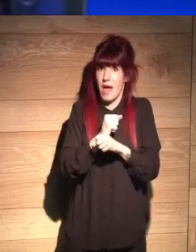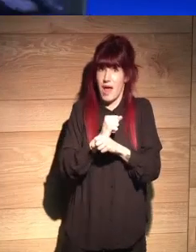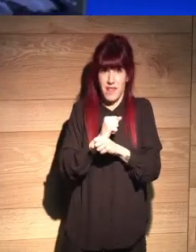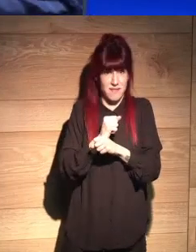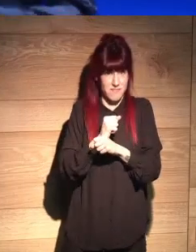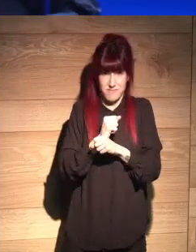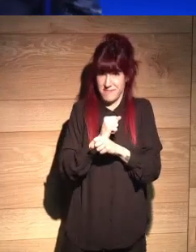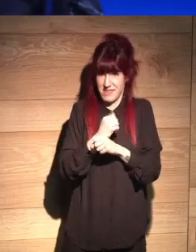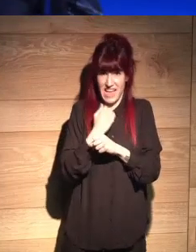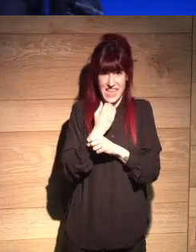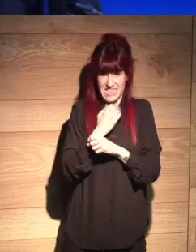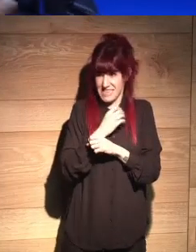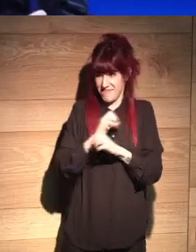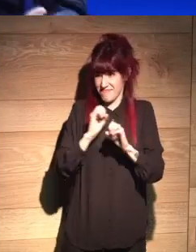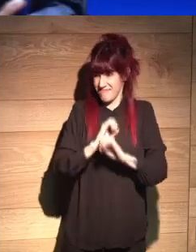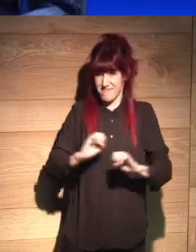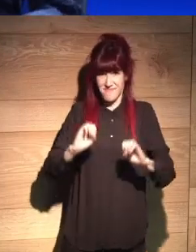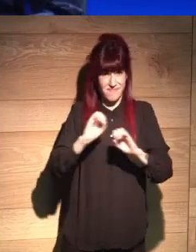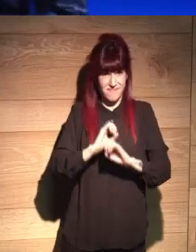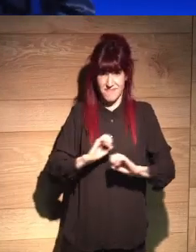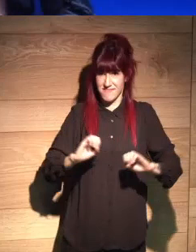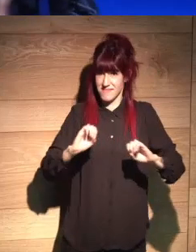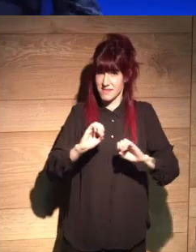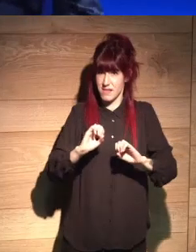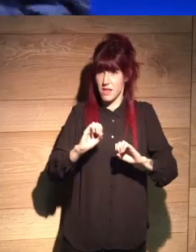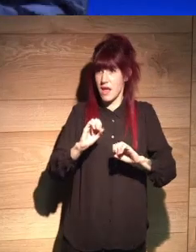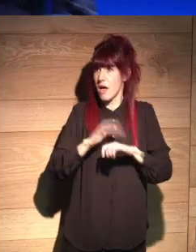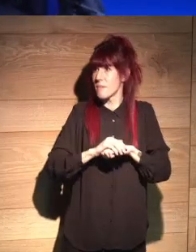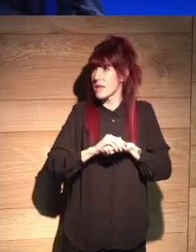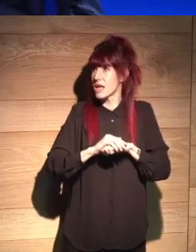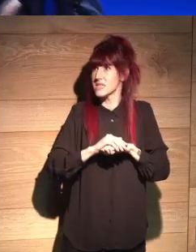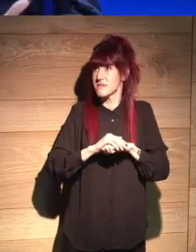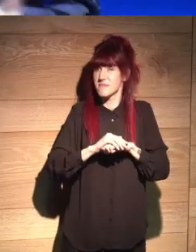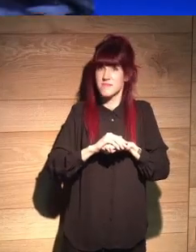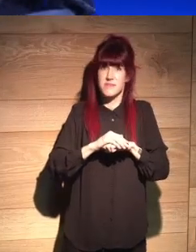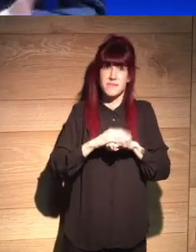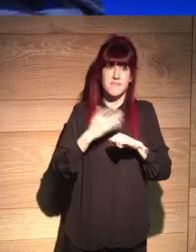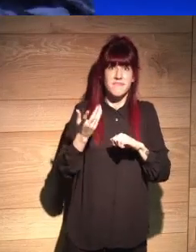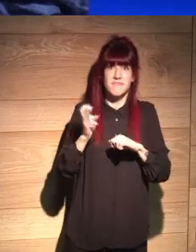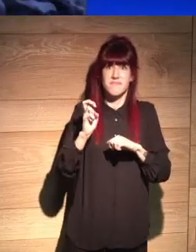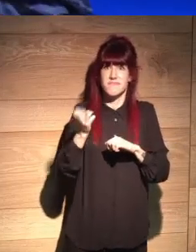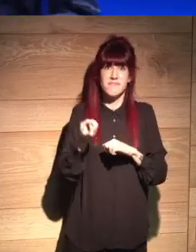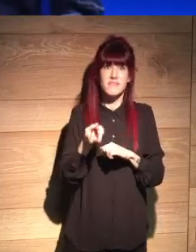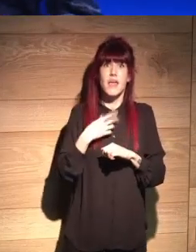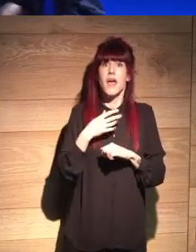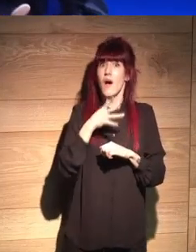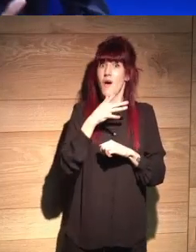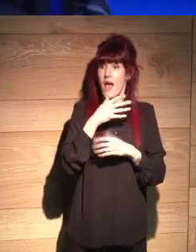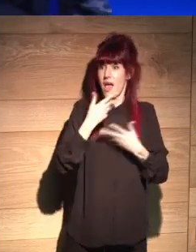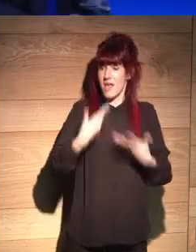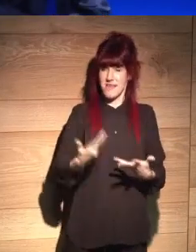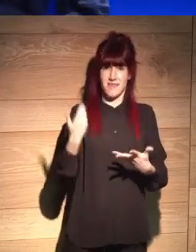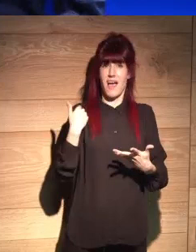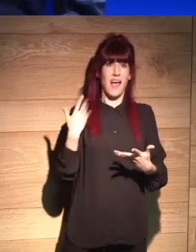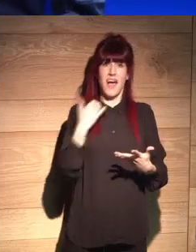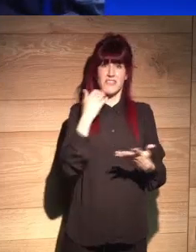Women my mother's age didn't work. But now, all the mothers